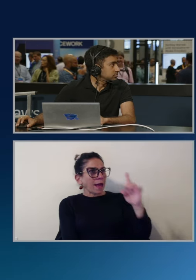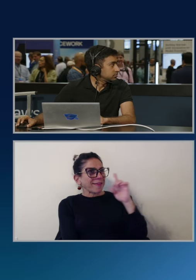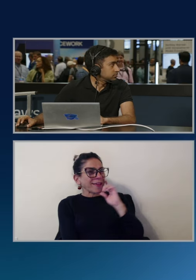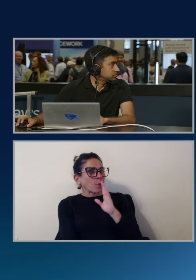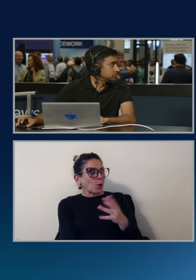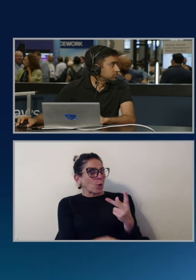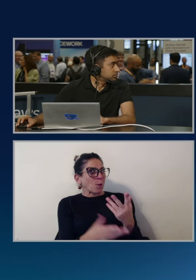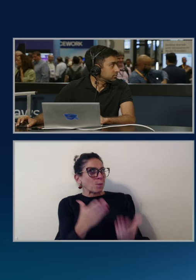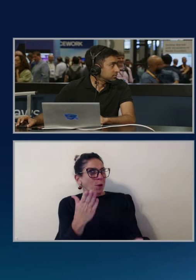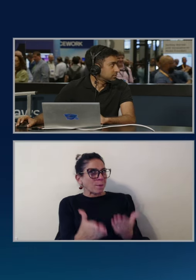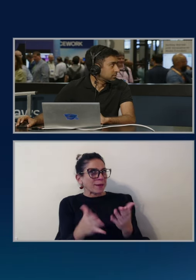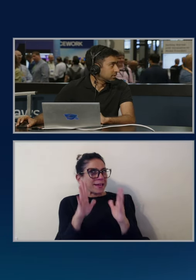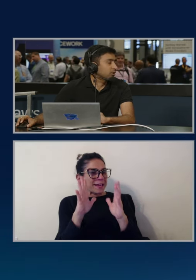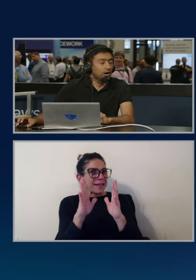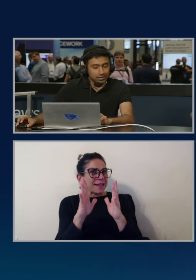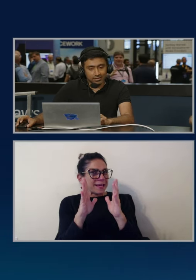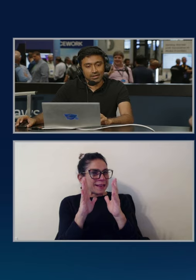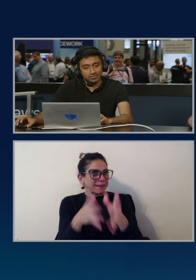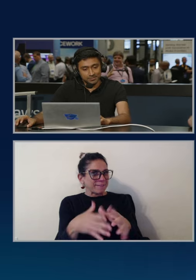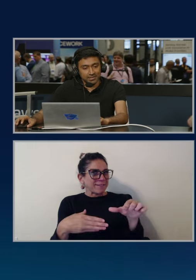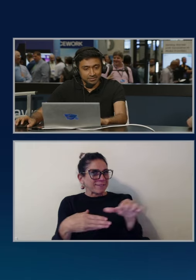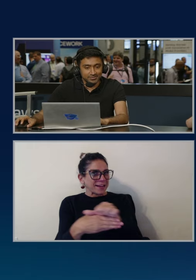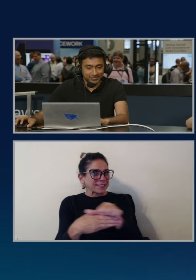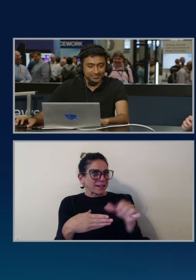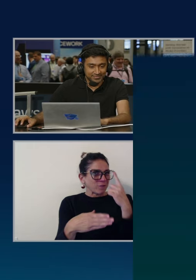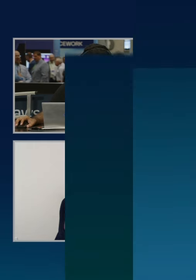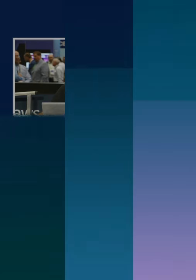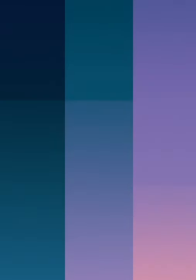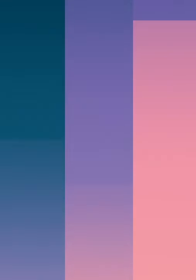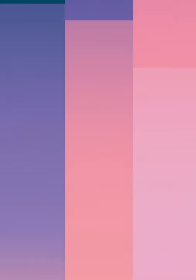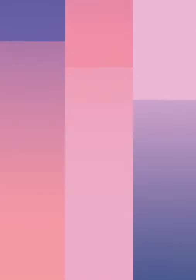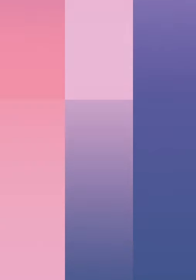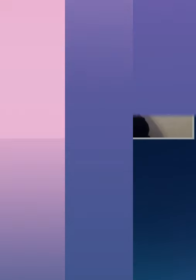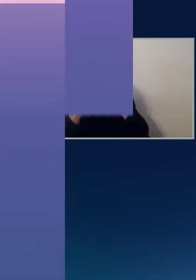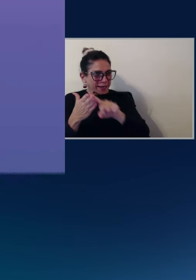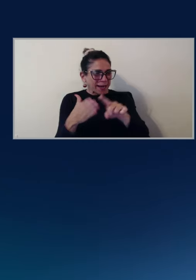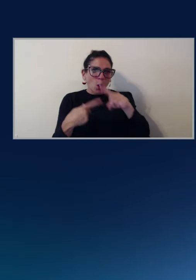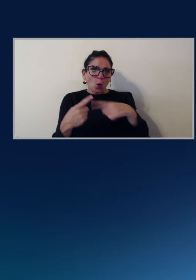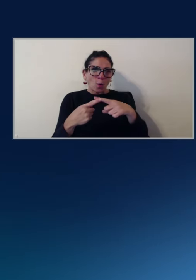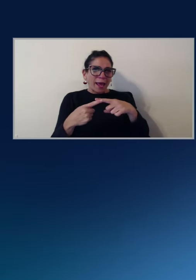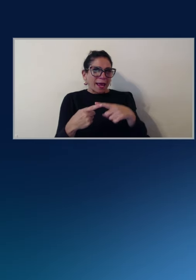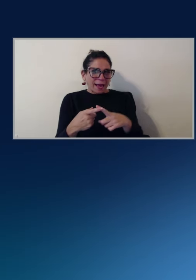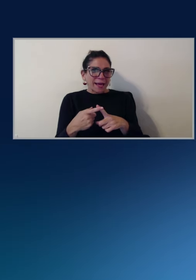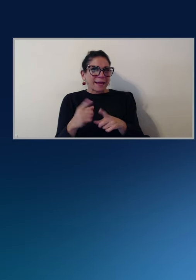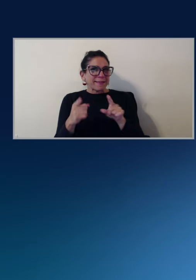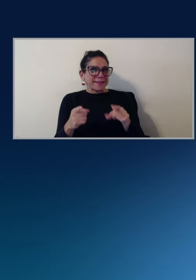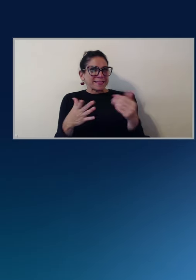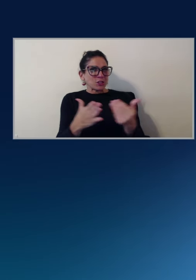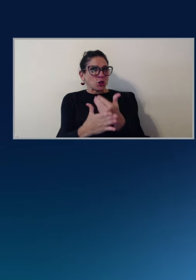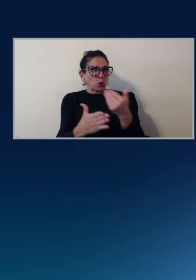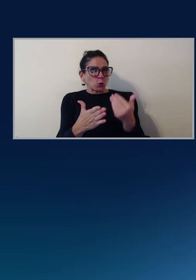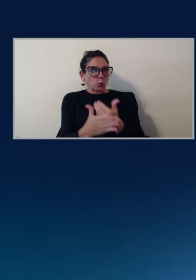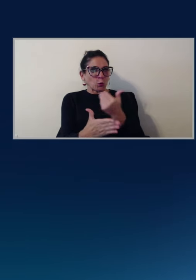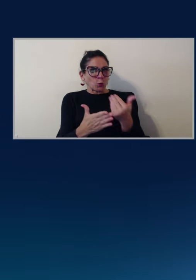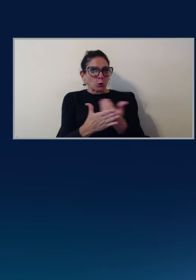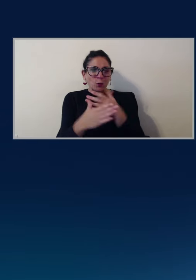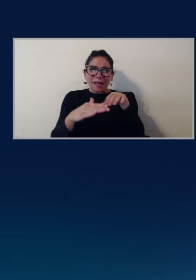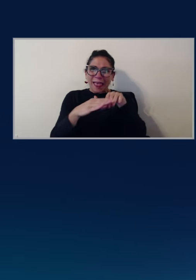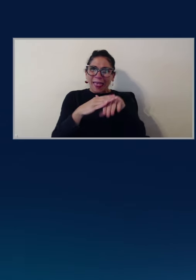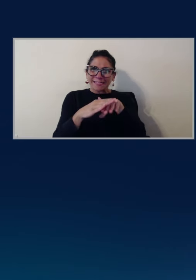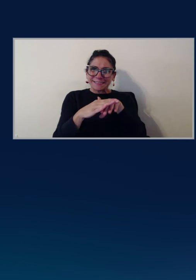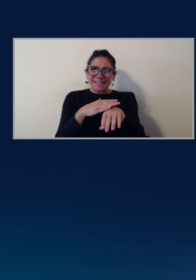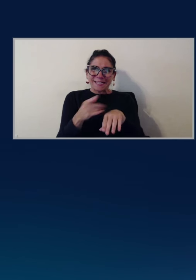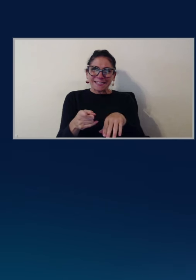I think we're going to leave this for an exercise for the audience to go check it out when they go check out new access to